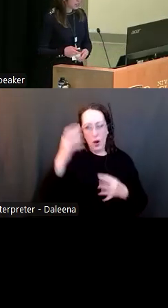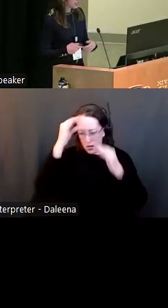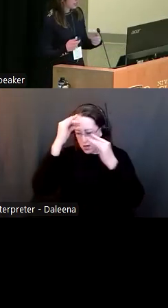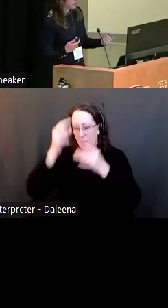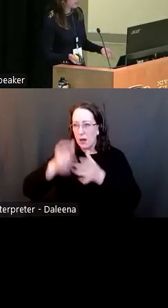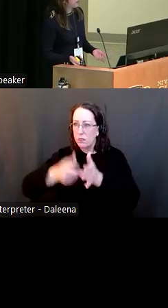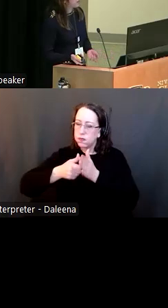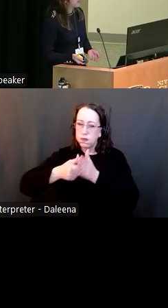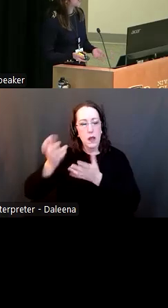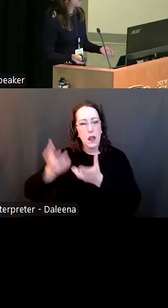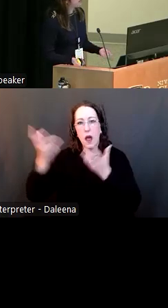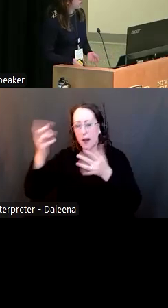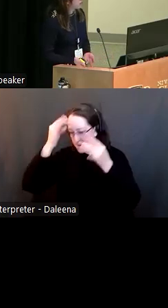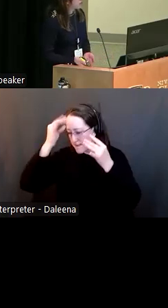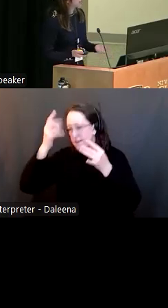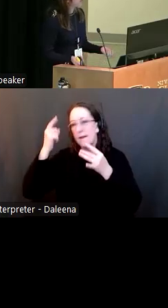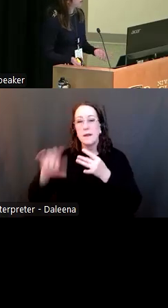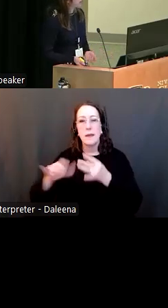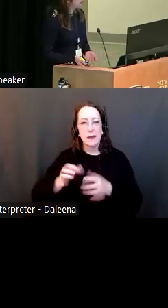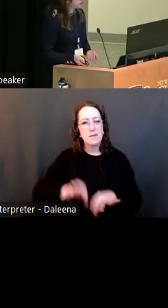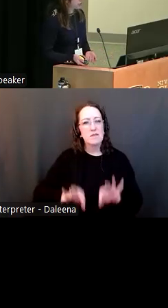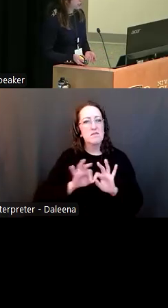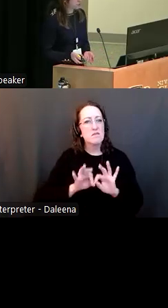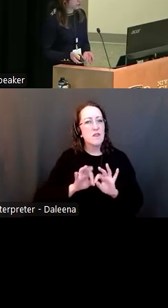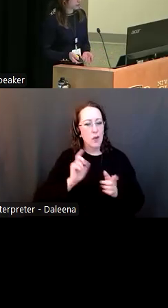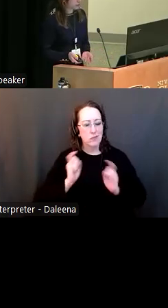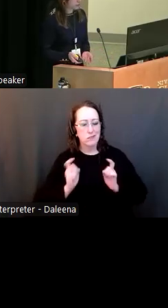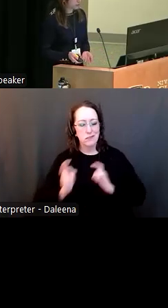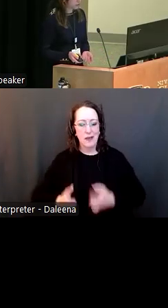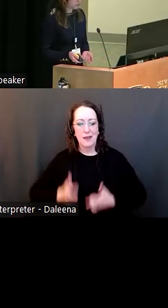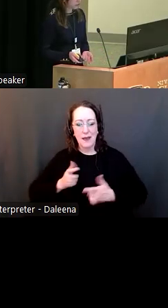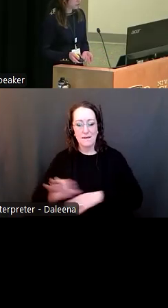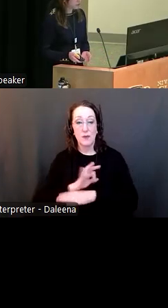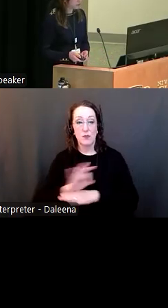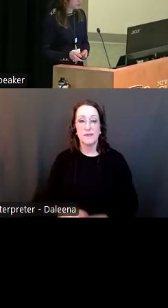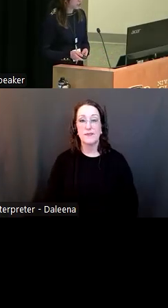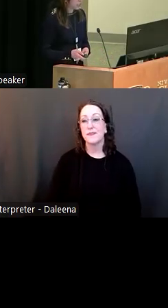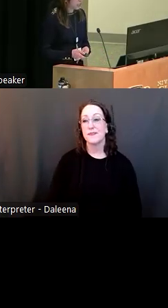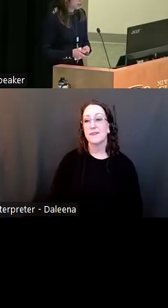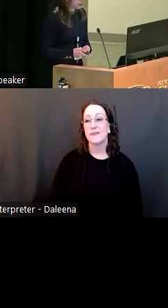as these activities may be significant for adaptive life functioning.